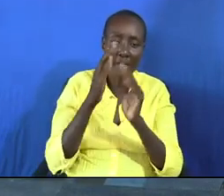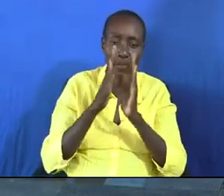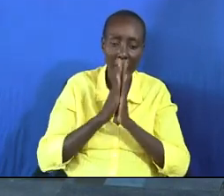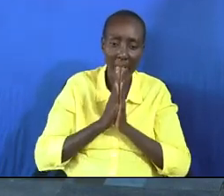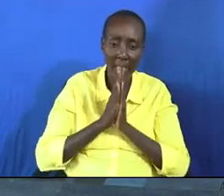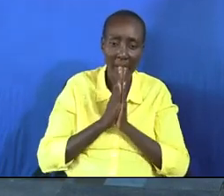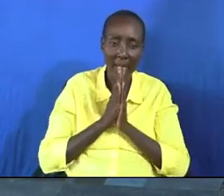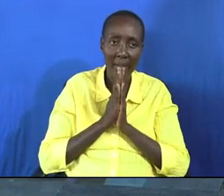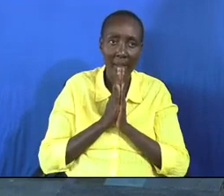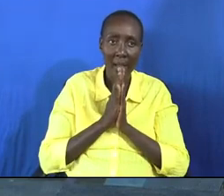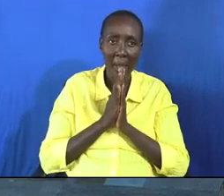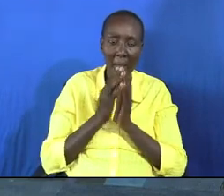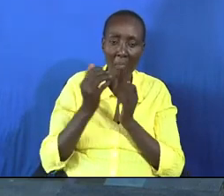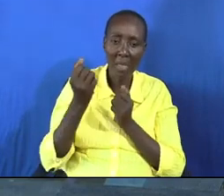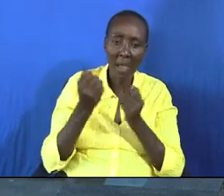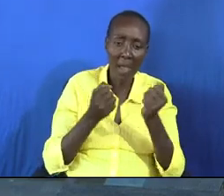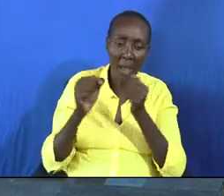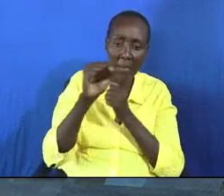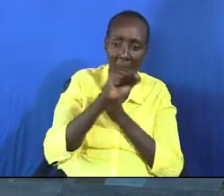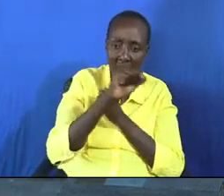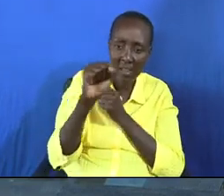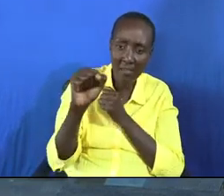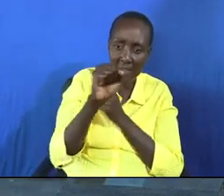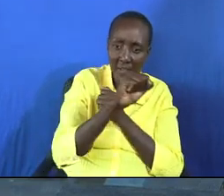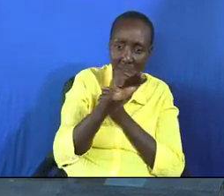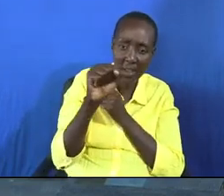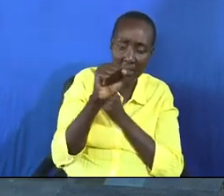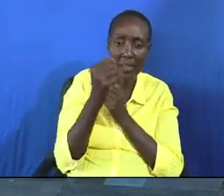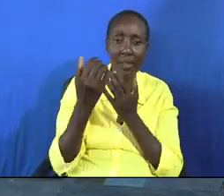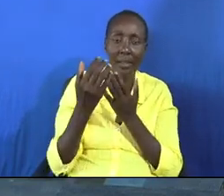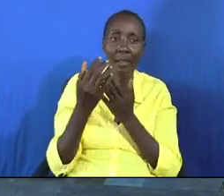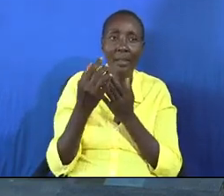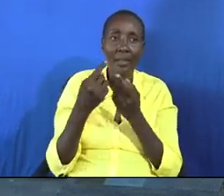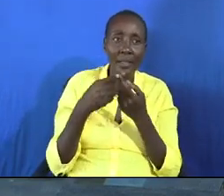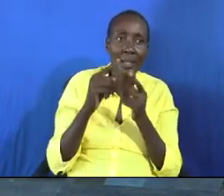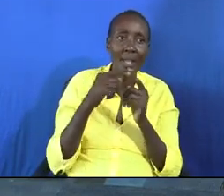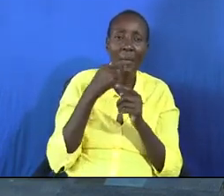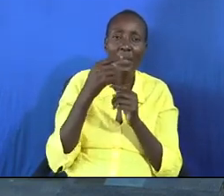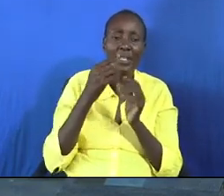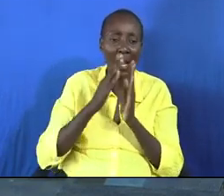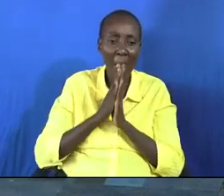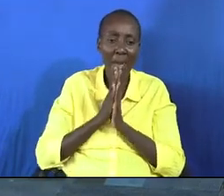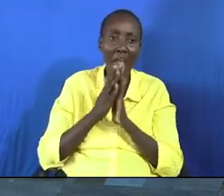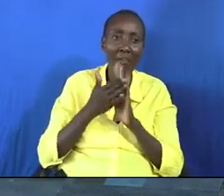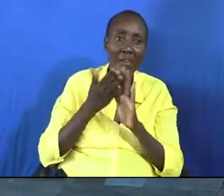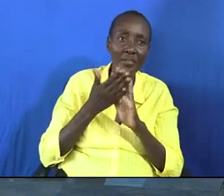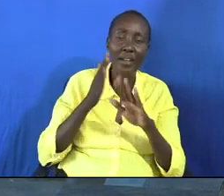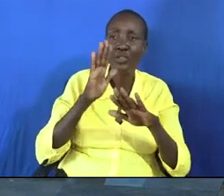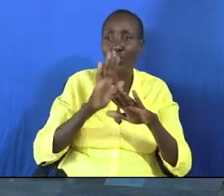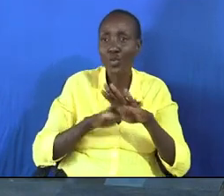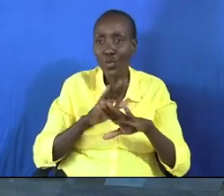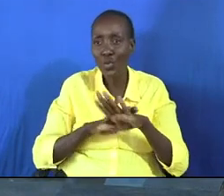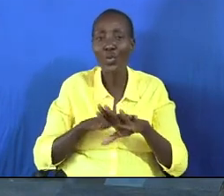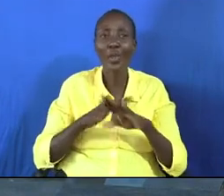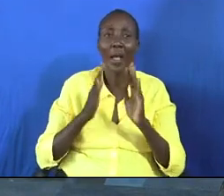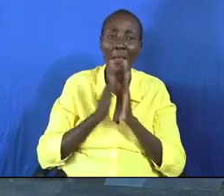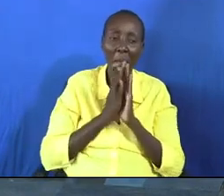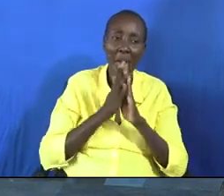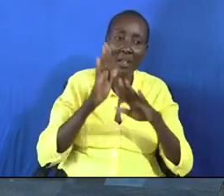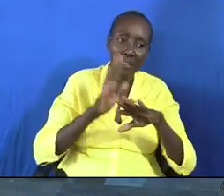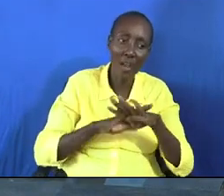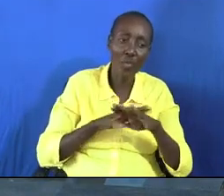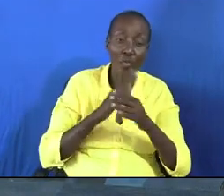am in the car, I am late driving my child to school, and I am saying a prayer. Good. And those prayers are good.